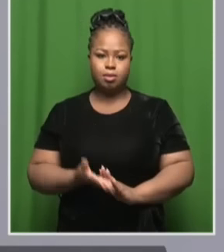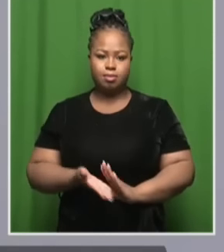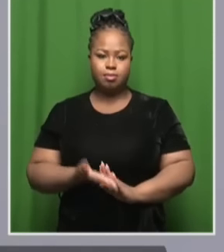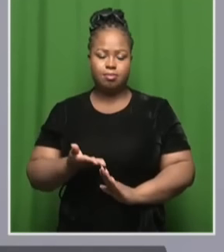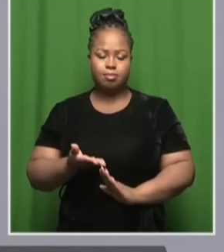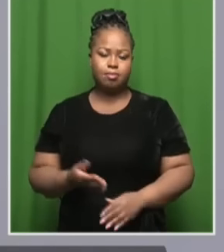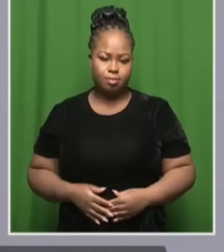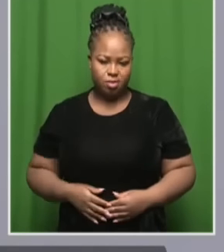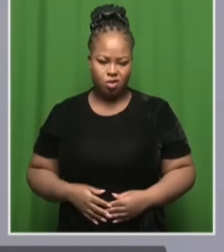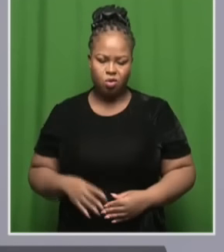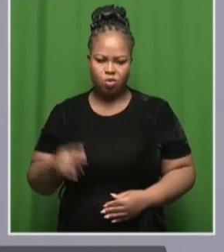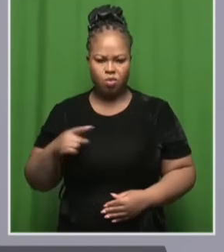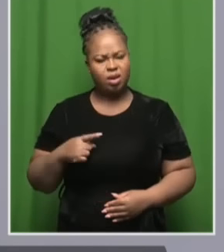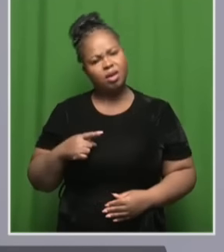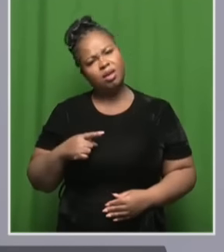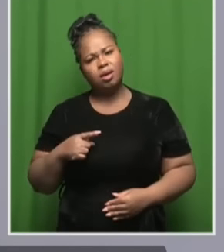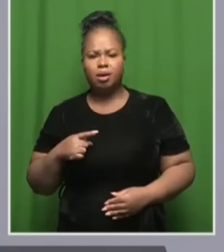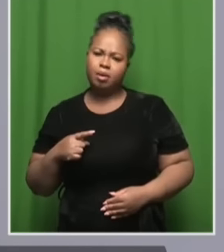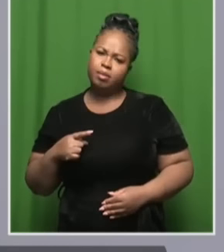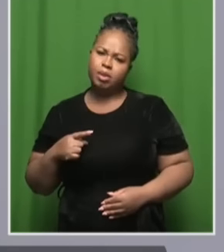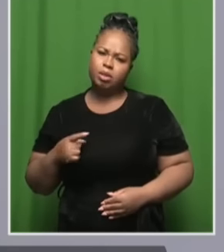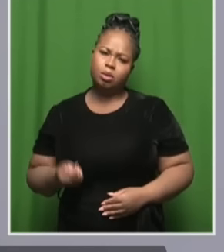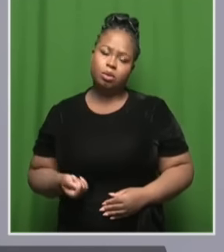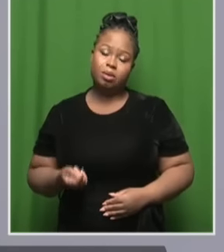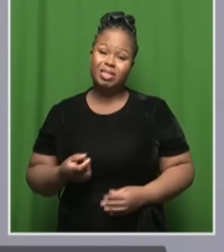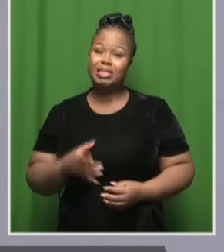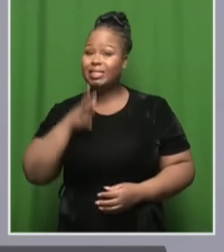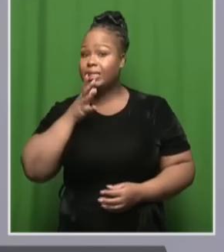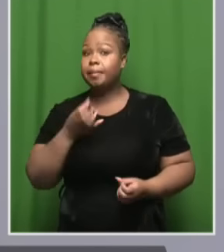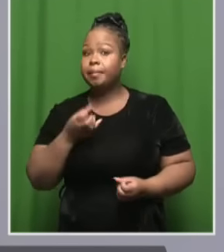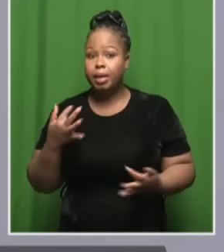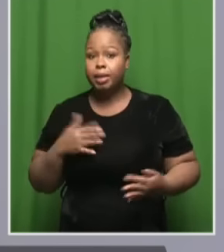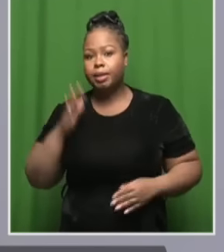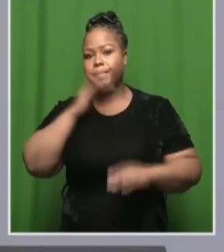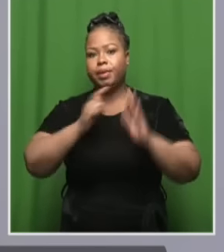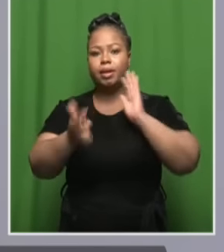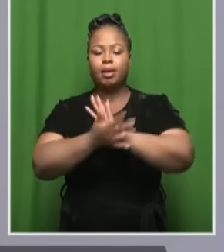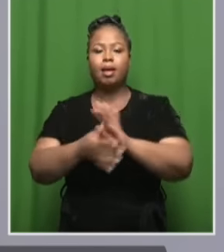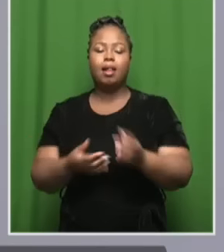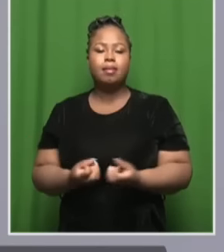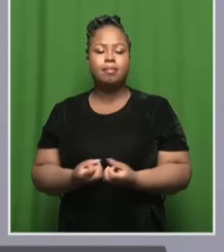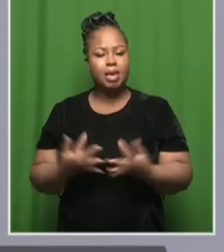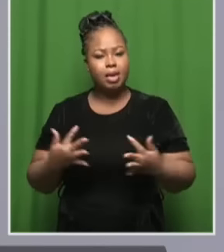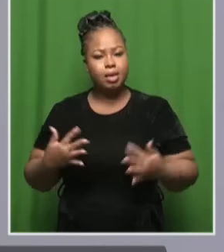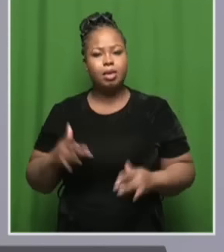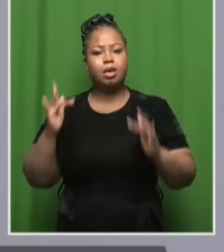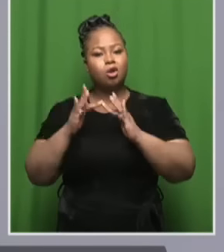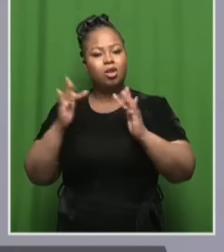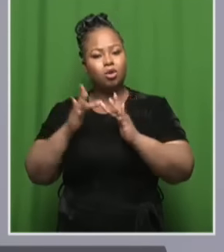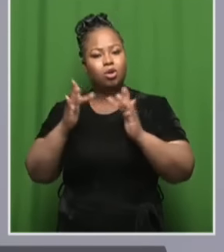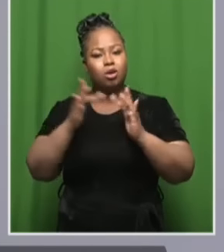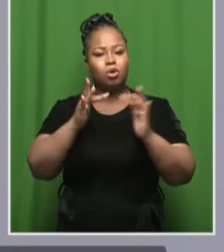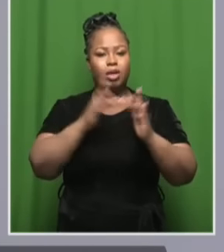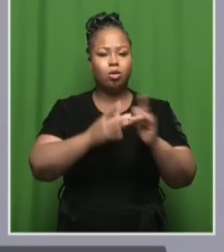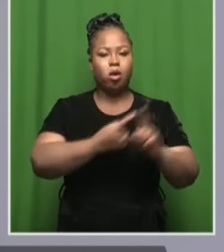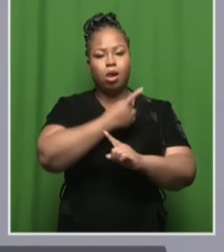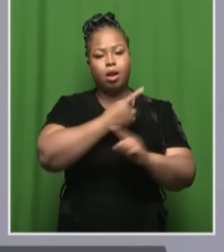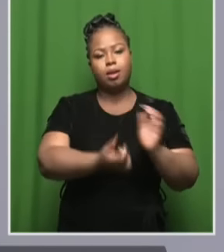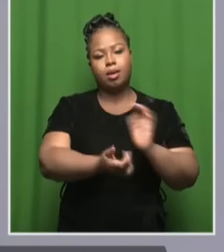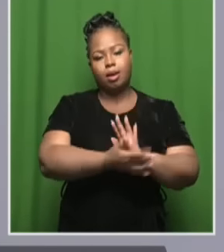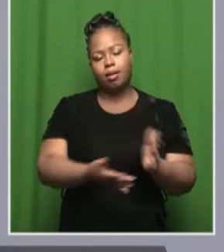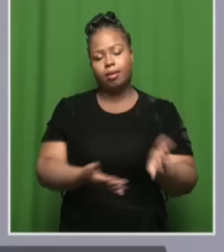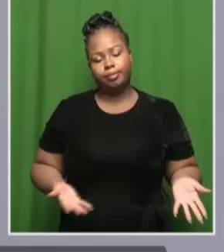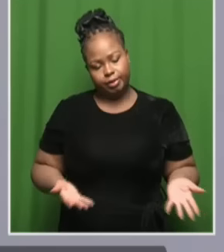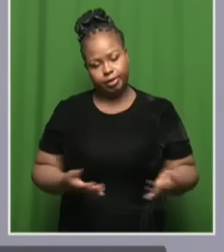were high rate of illegal connection, high rate of meter bypassing. This project has